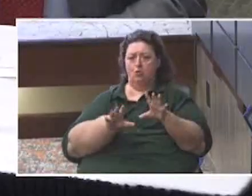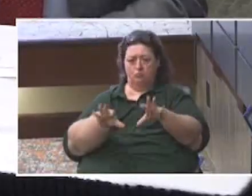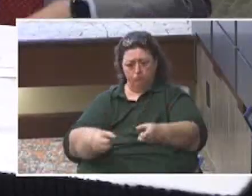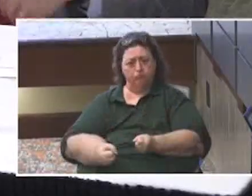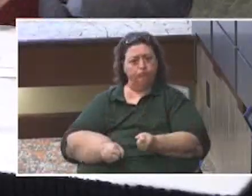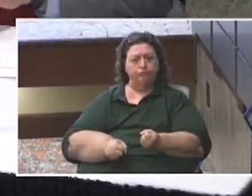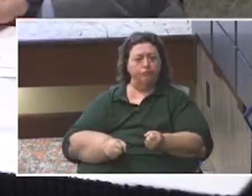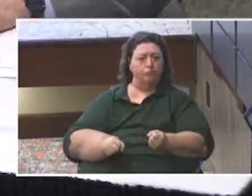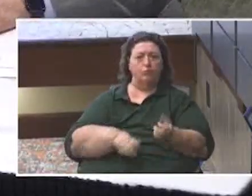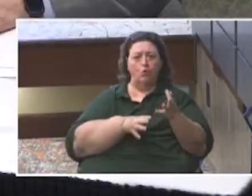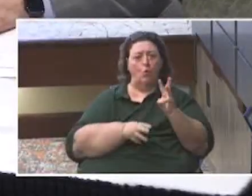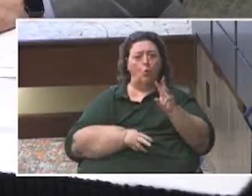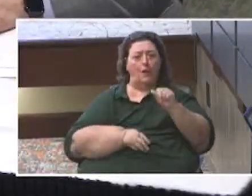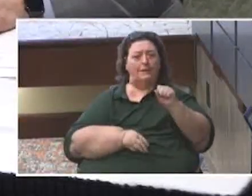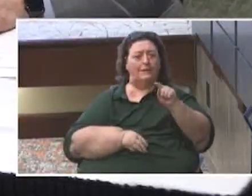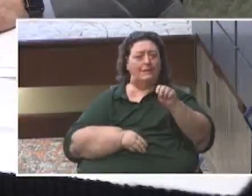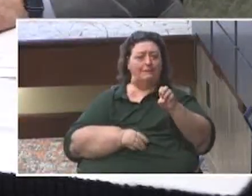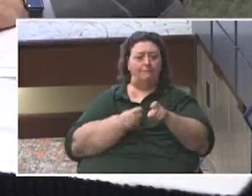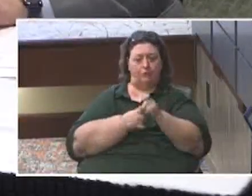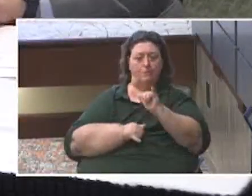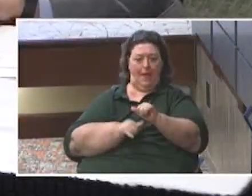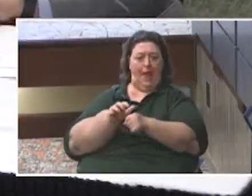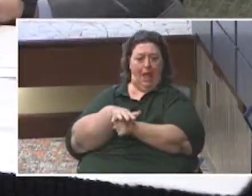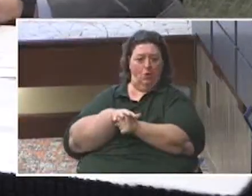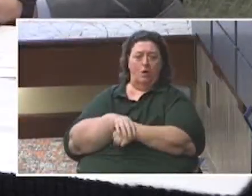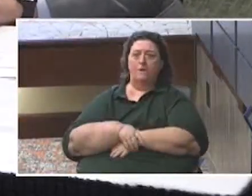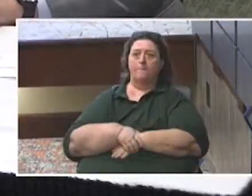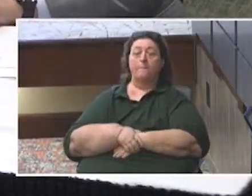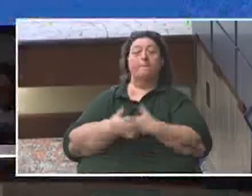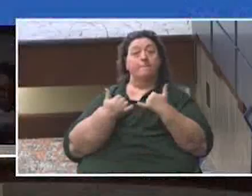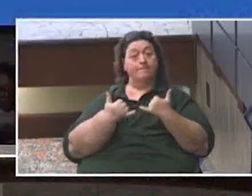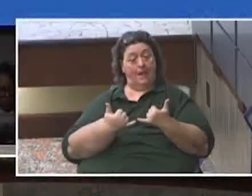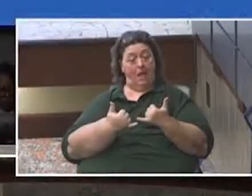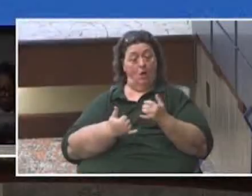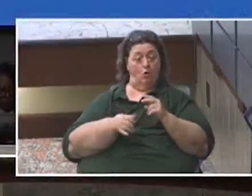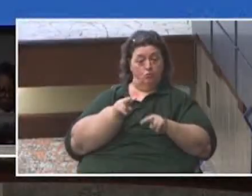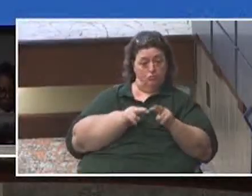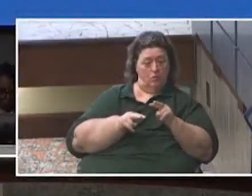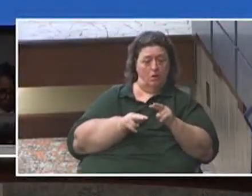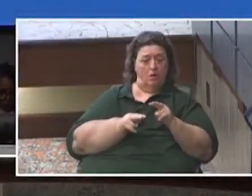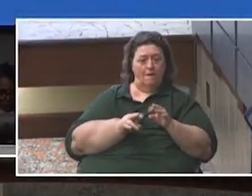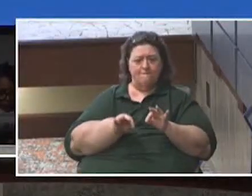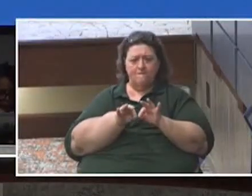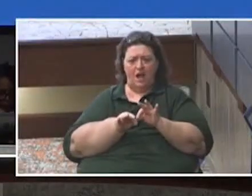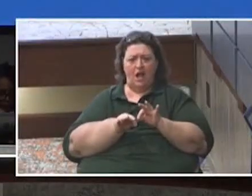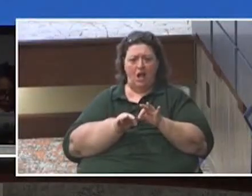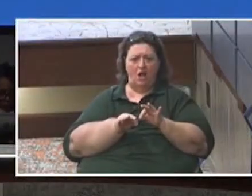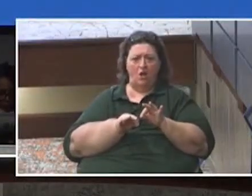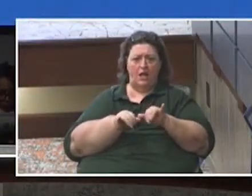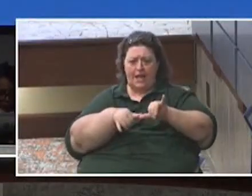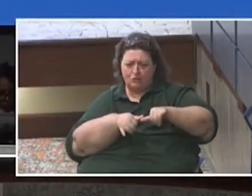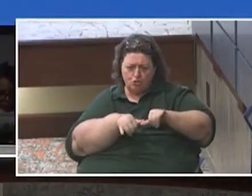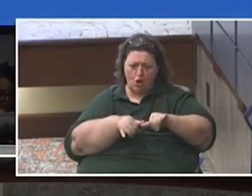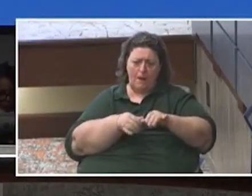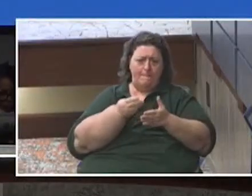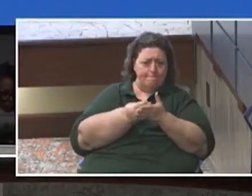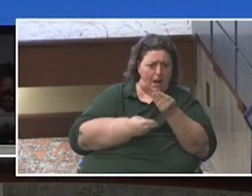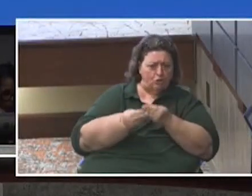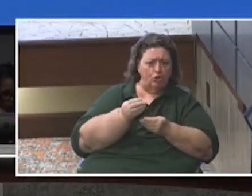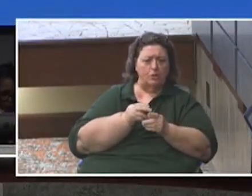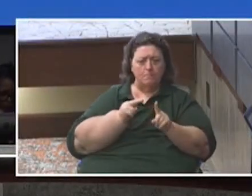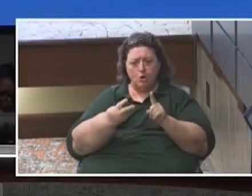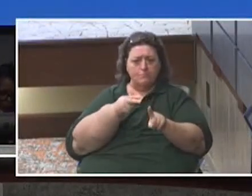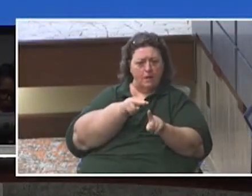down kind of into what you're going to see today from a value engineering standpoint and then from a budgetary standpoint.